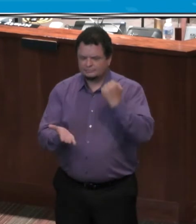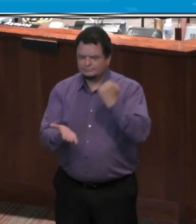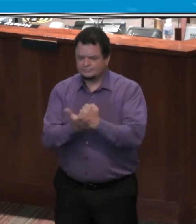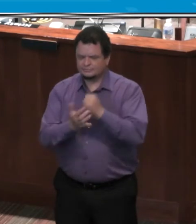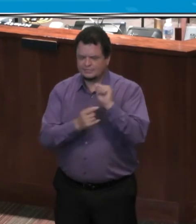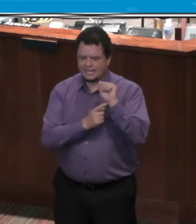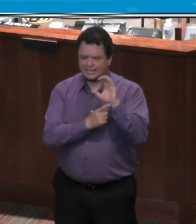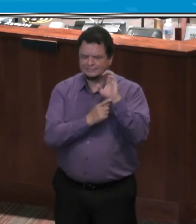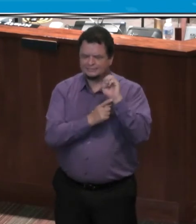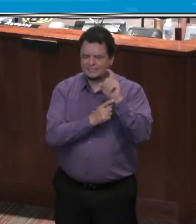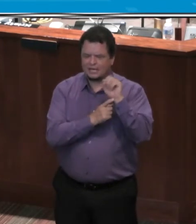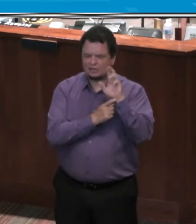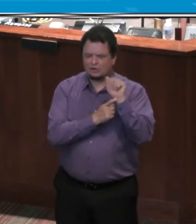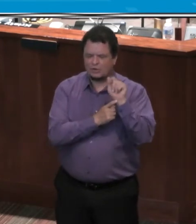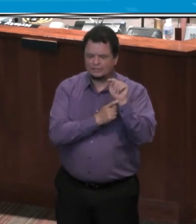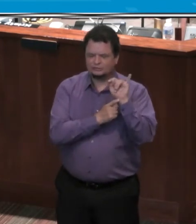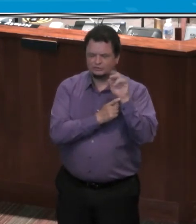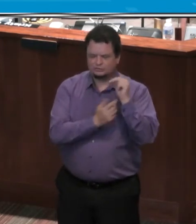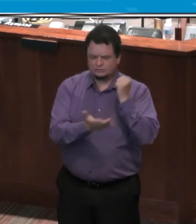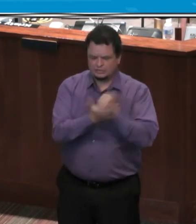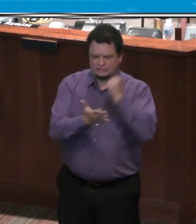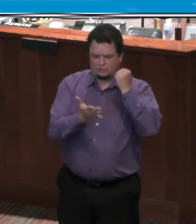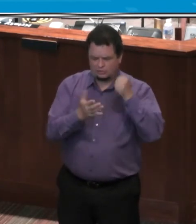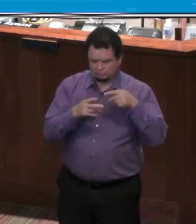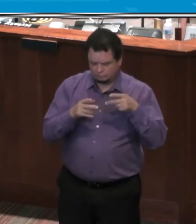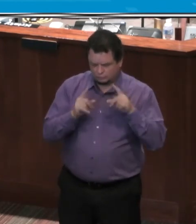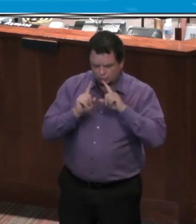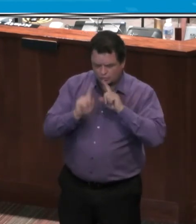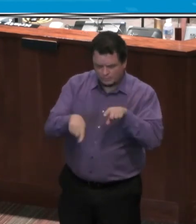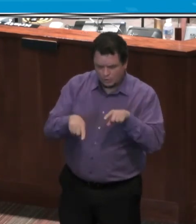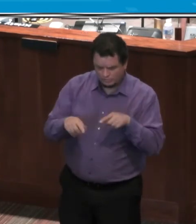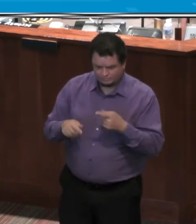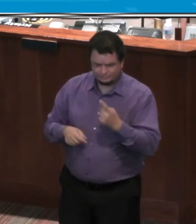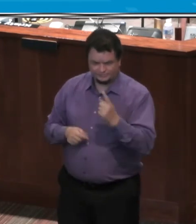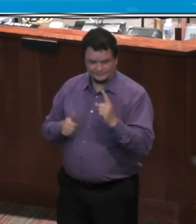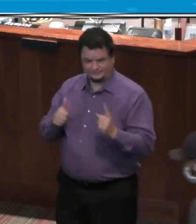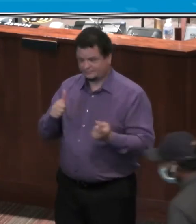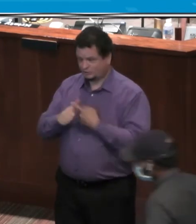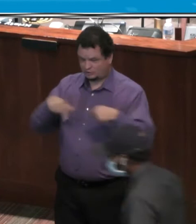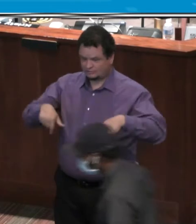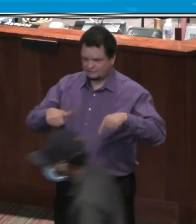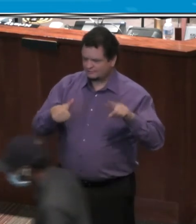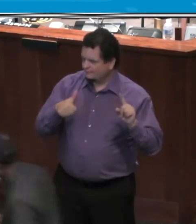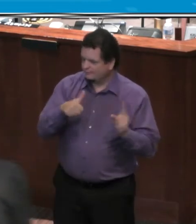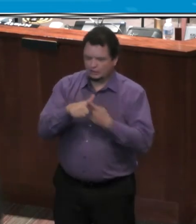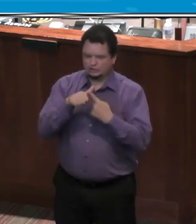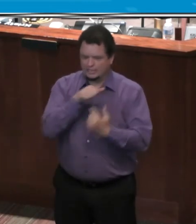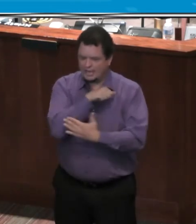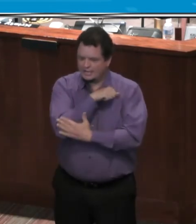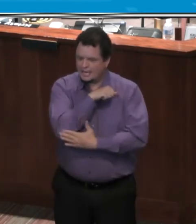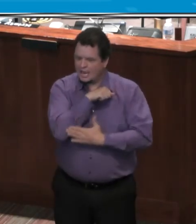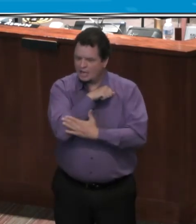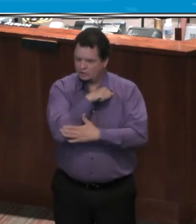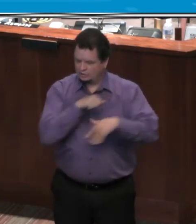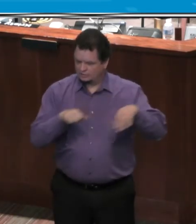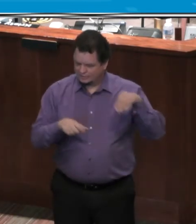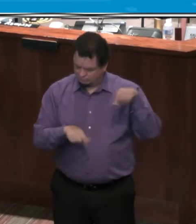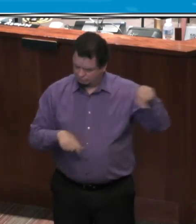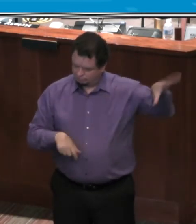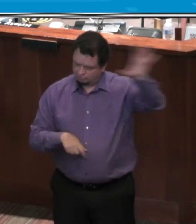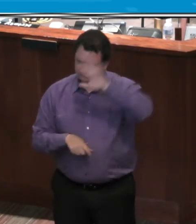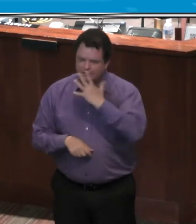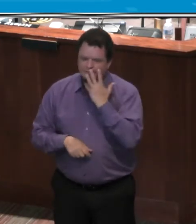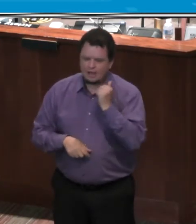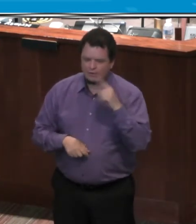and one of very few that achieved accreditation 5 years ago.